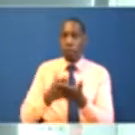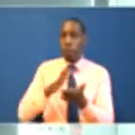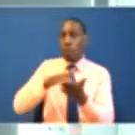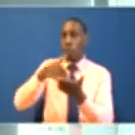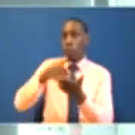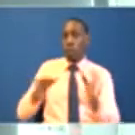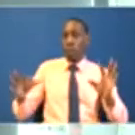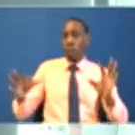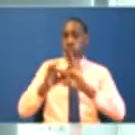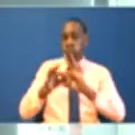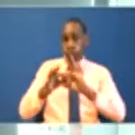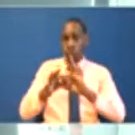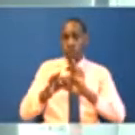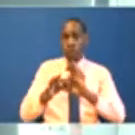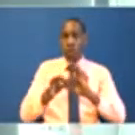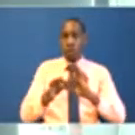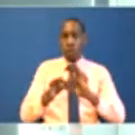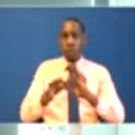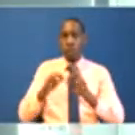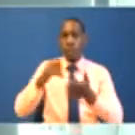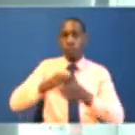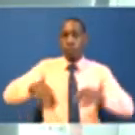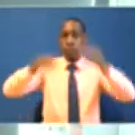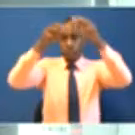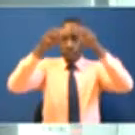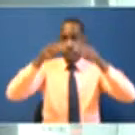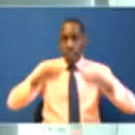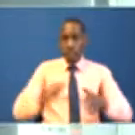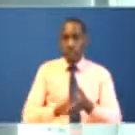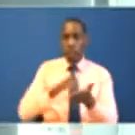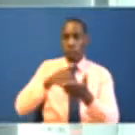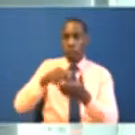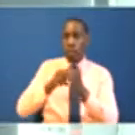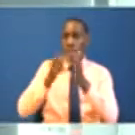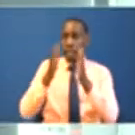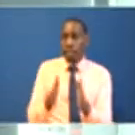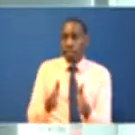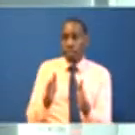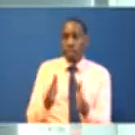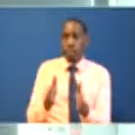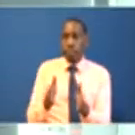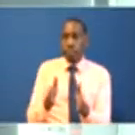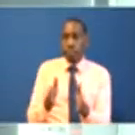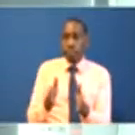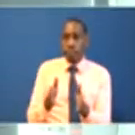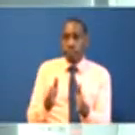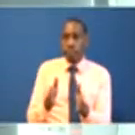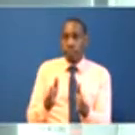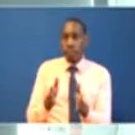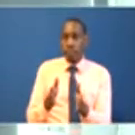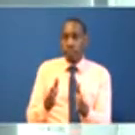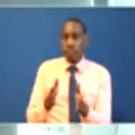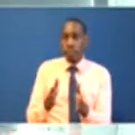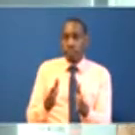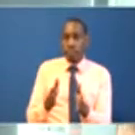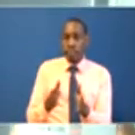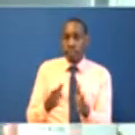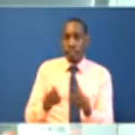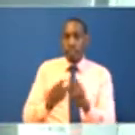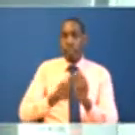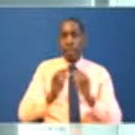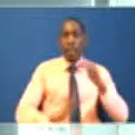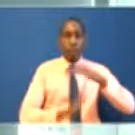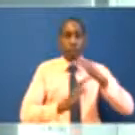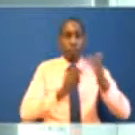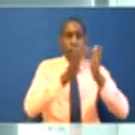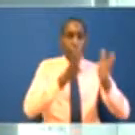link in terms of devolution so french candidates are like the main candidates of